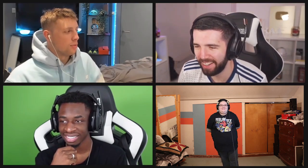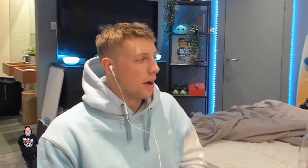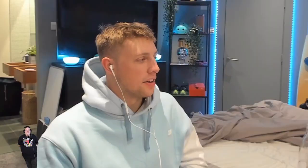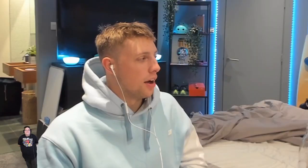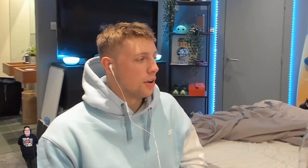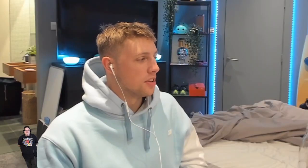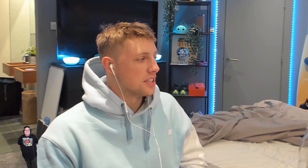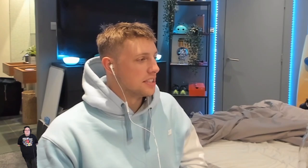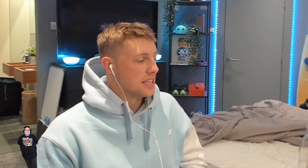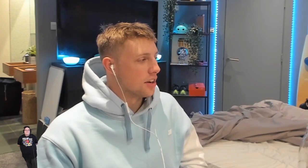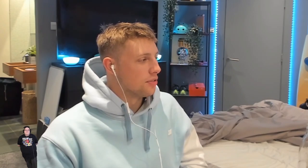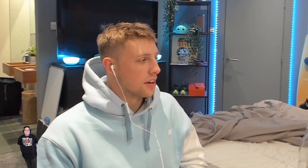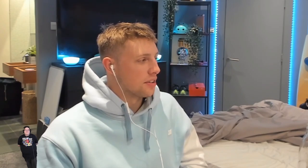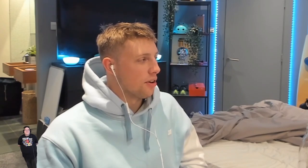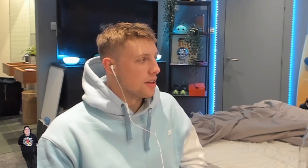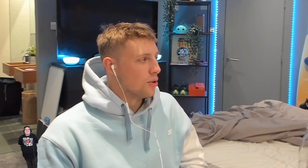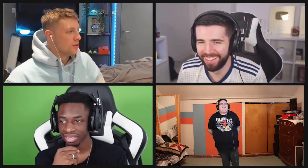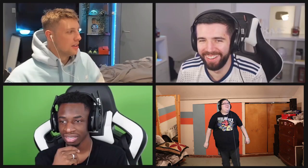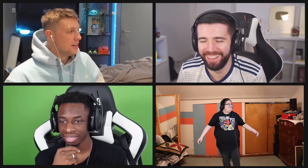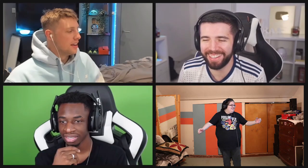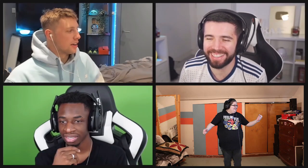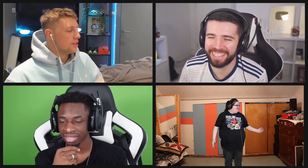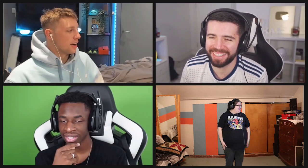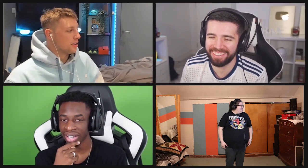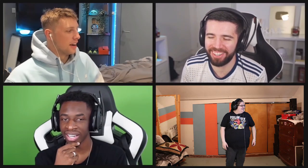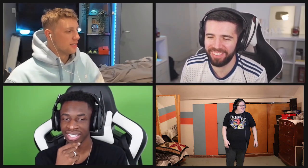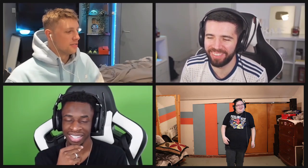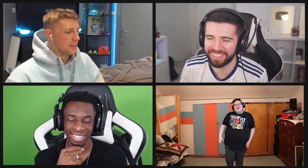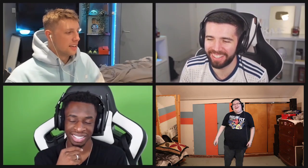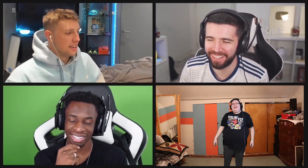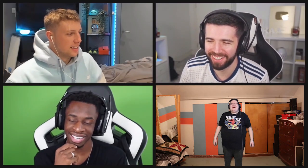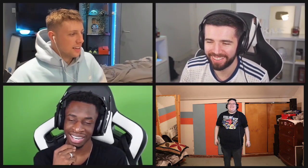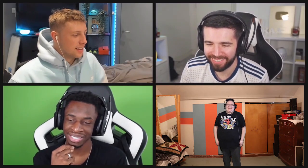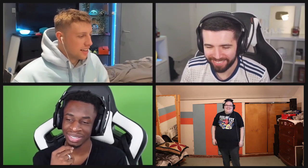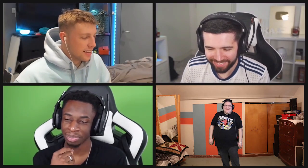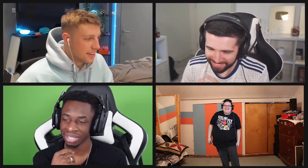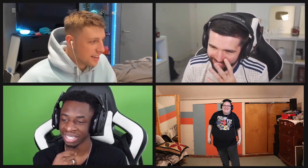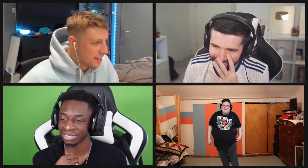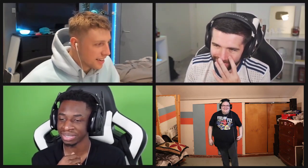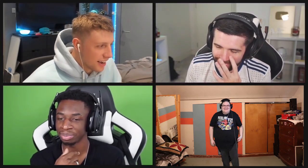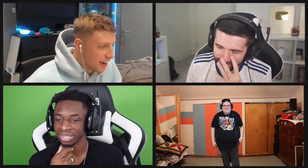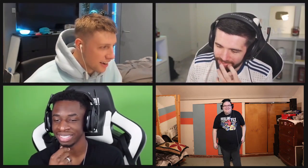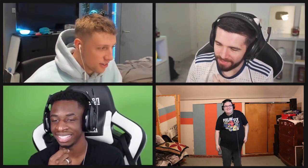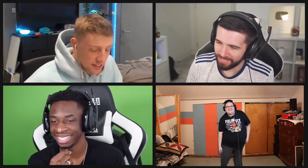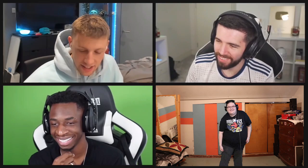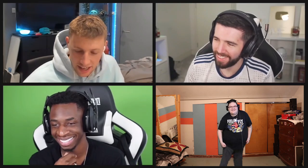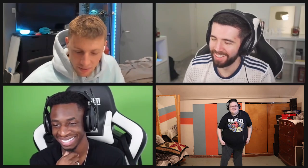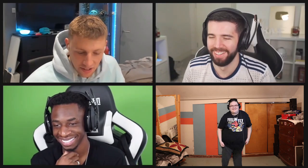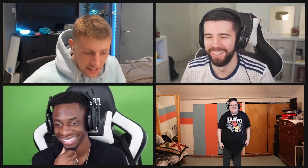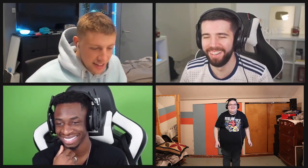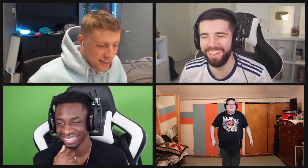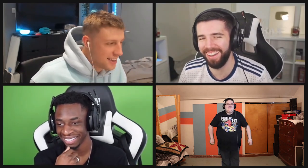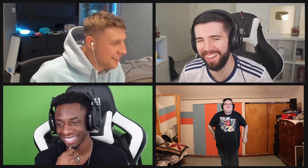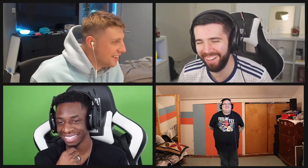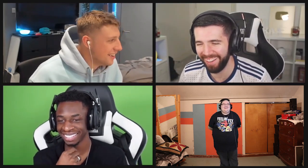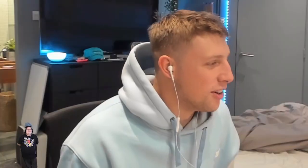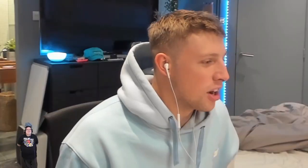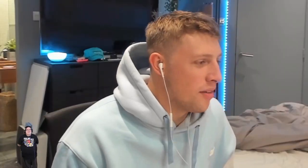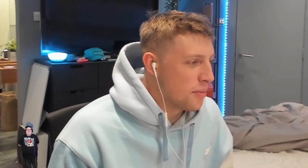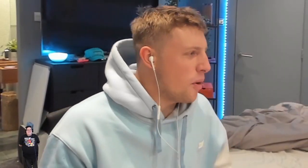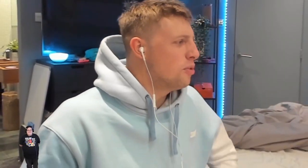No. I don't want to see his ego fucking grow anymore. Oh my god. Harry's got a point. Yeah, I don't want to see it happen.